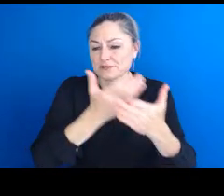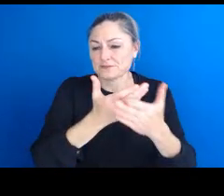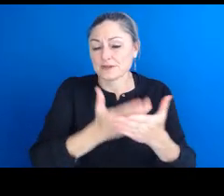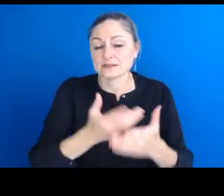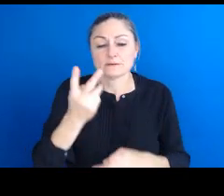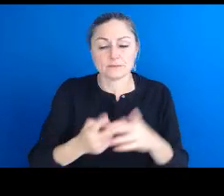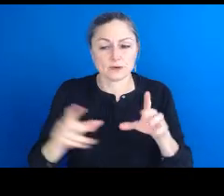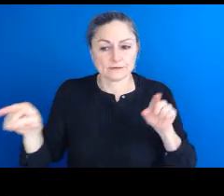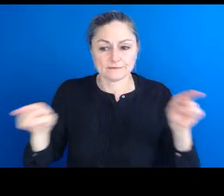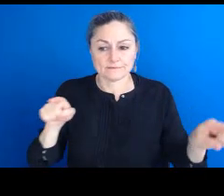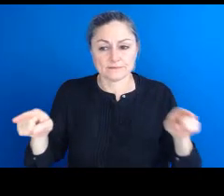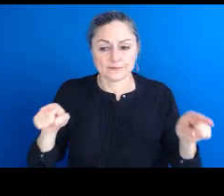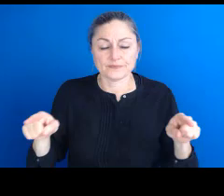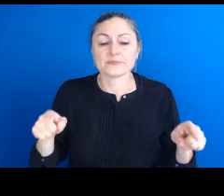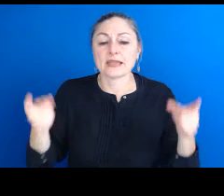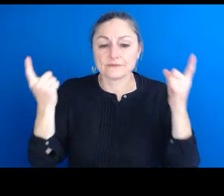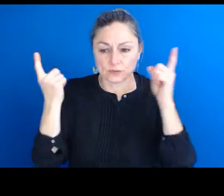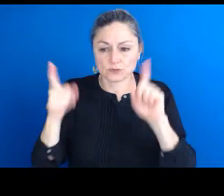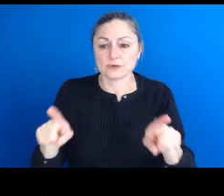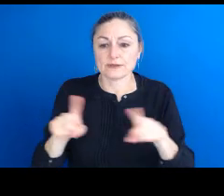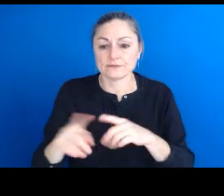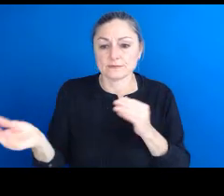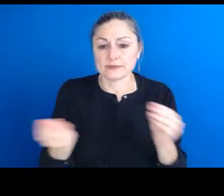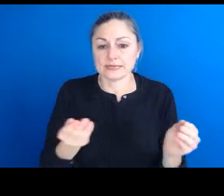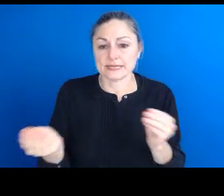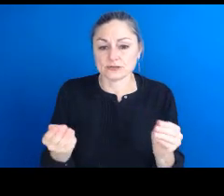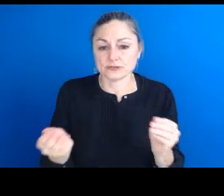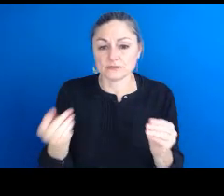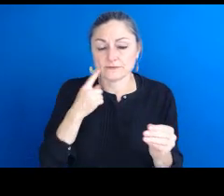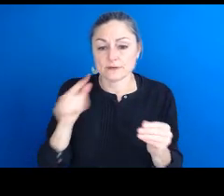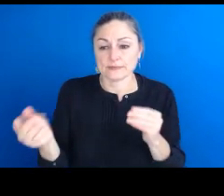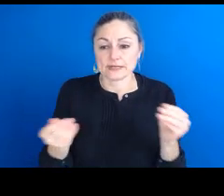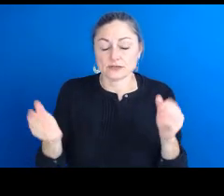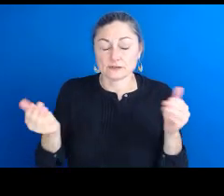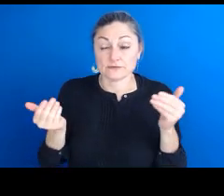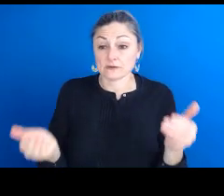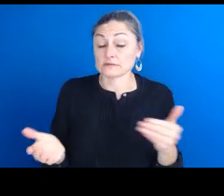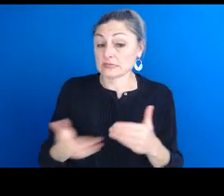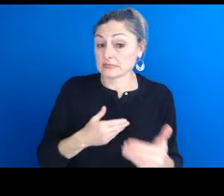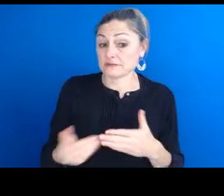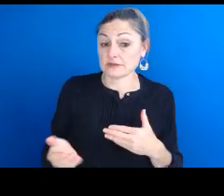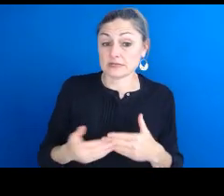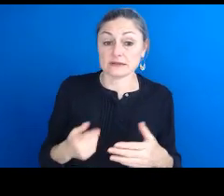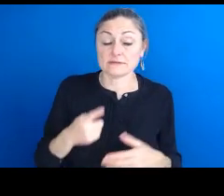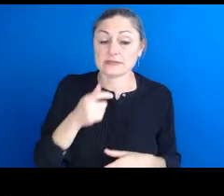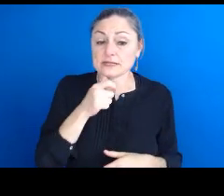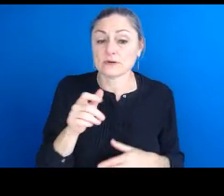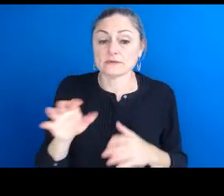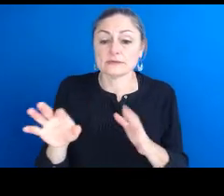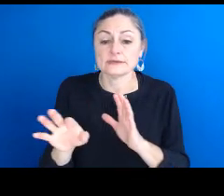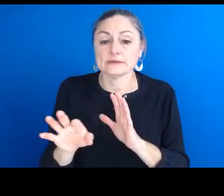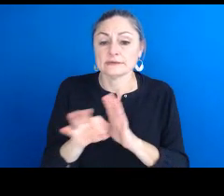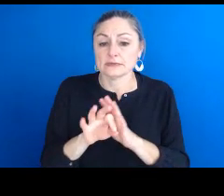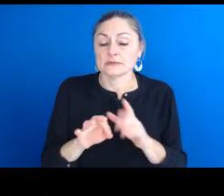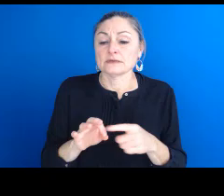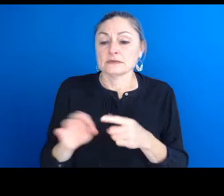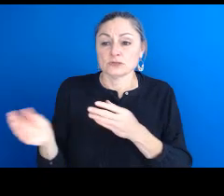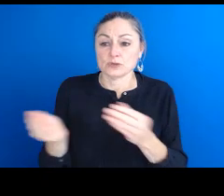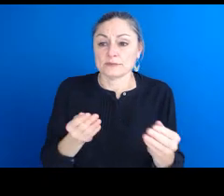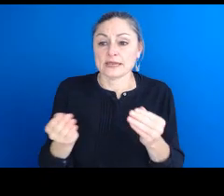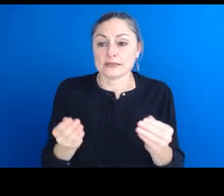to mediation for mediation to move forward. Even if parties don't elect to mediate it, the situation,